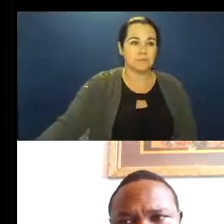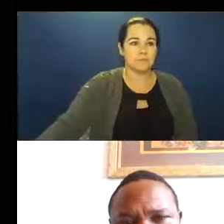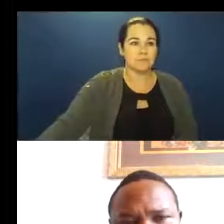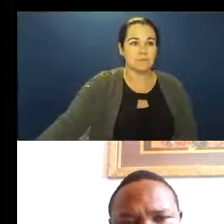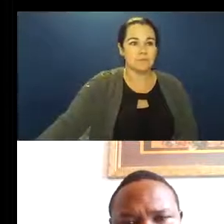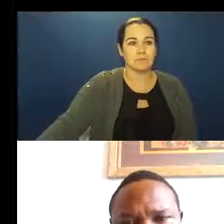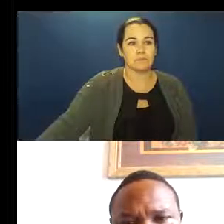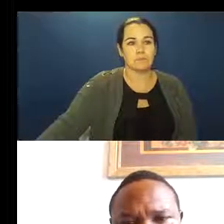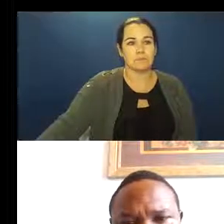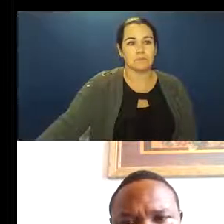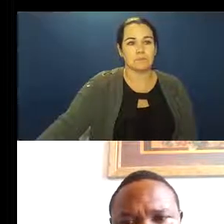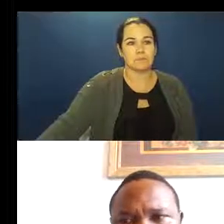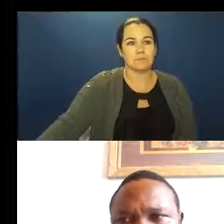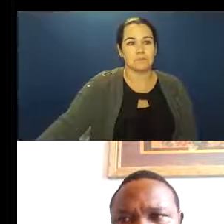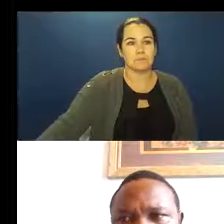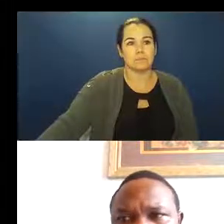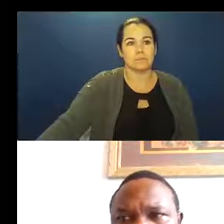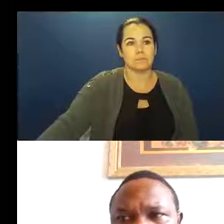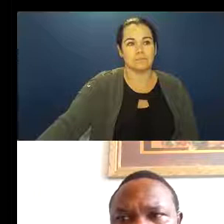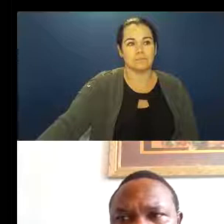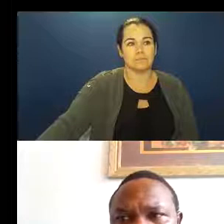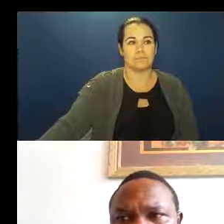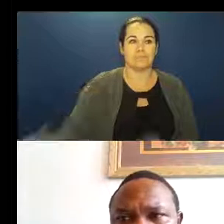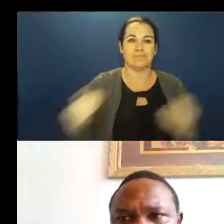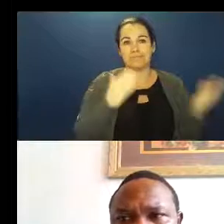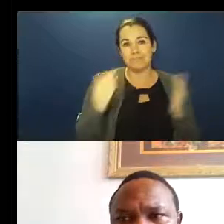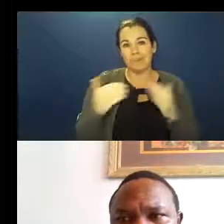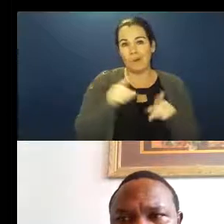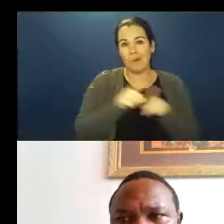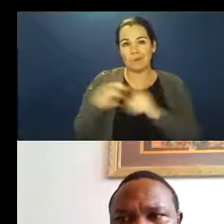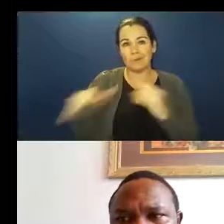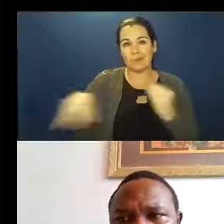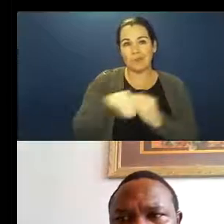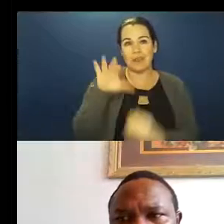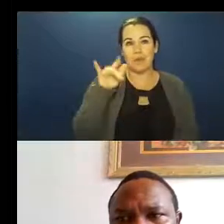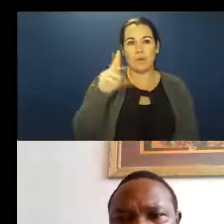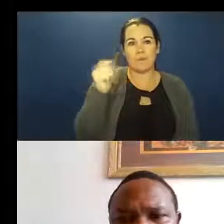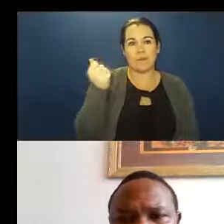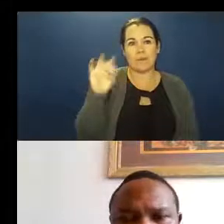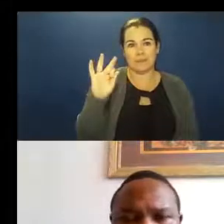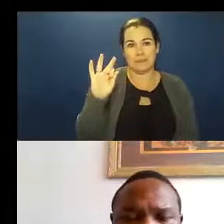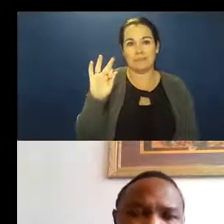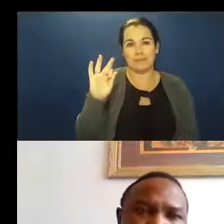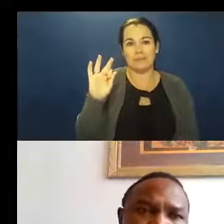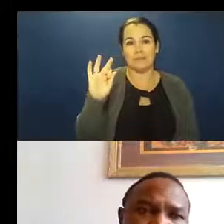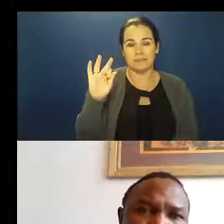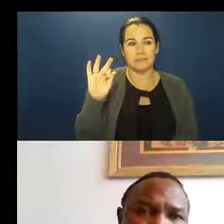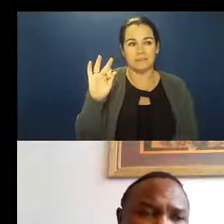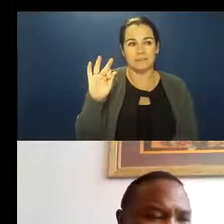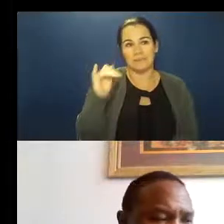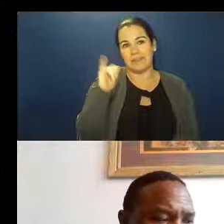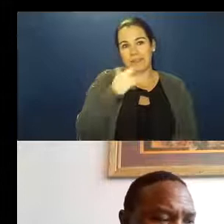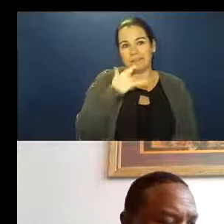as we added the COVID-19 agenda, kind of midway, this happened as our research center